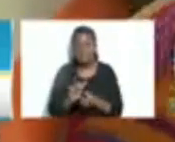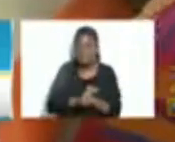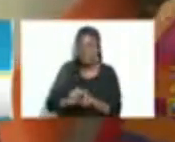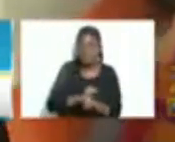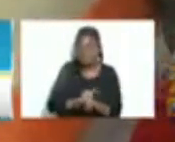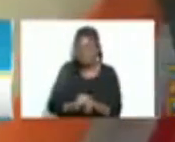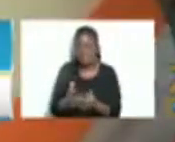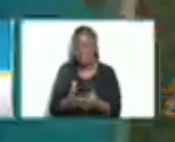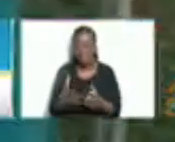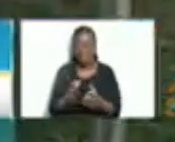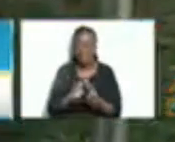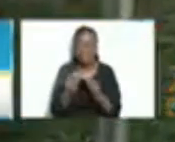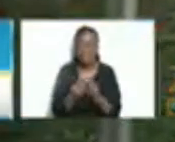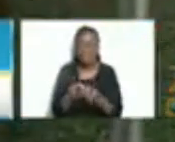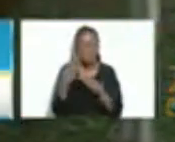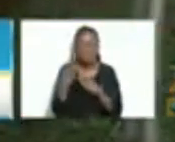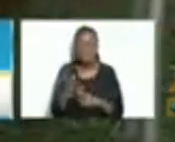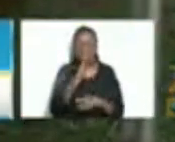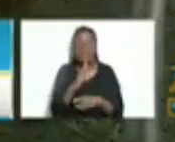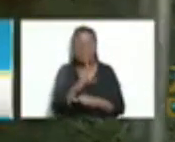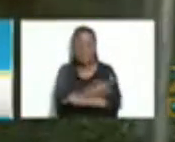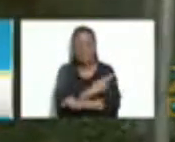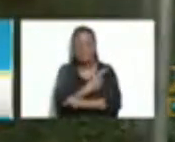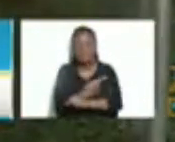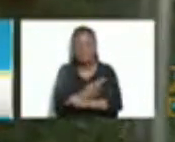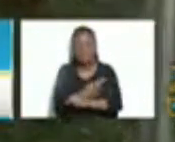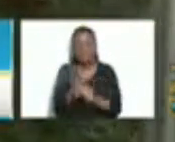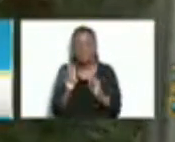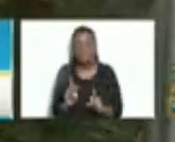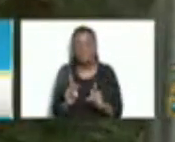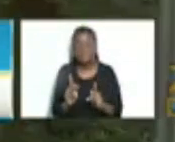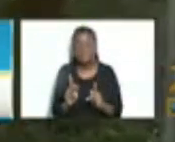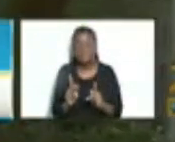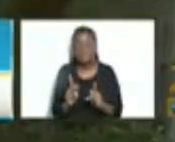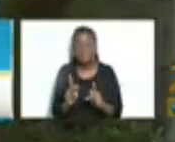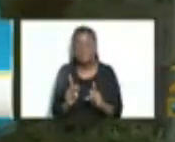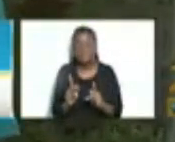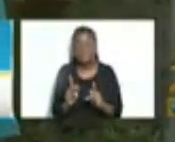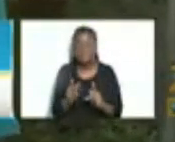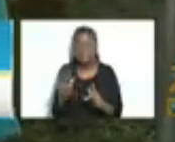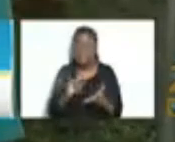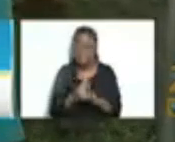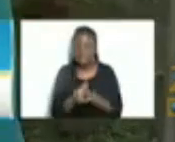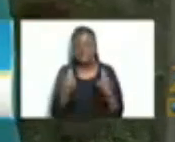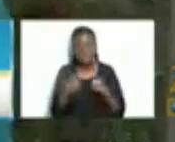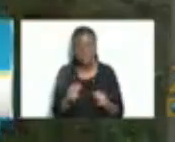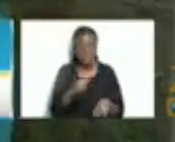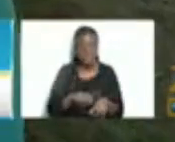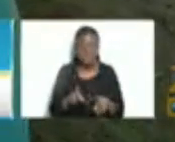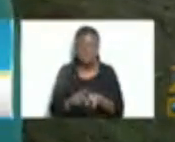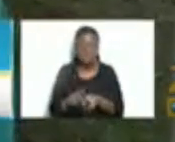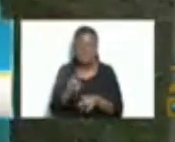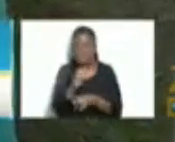Minnis. Bahamians are residual persons. You know, these are some trying times, and as a nonprofit, even